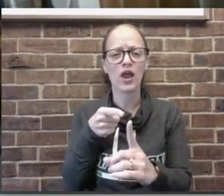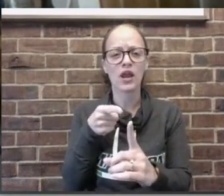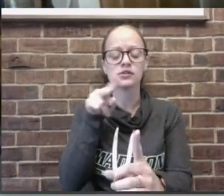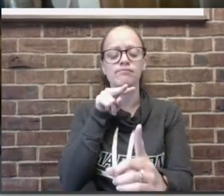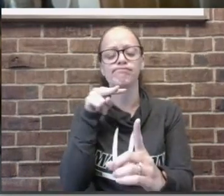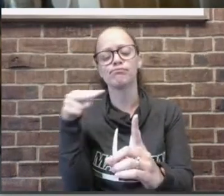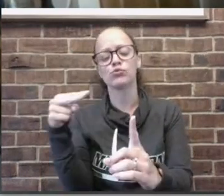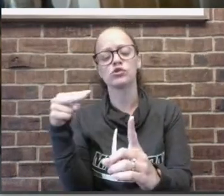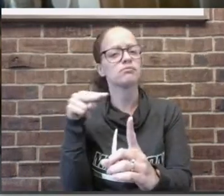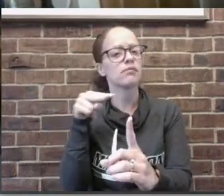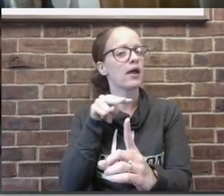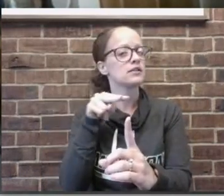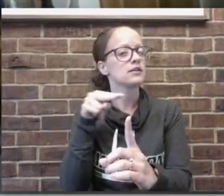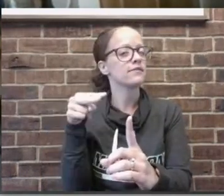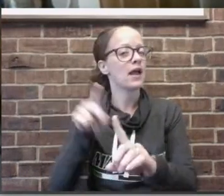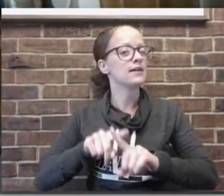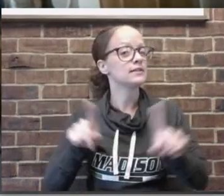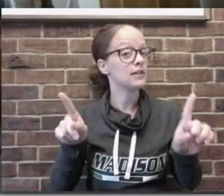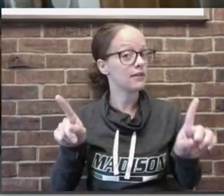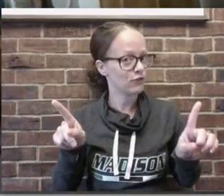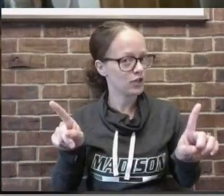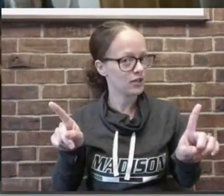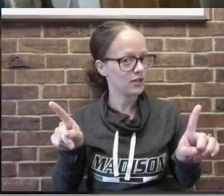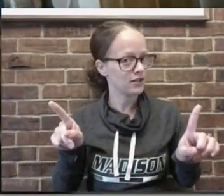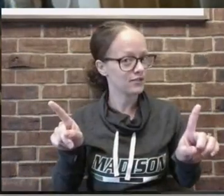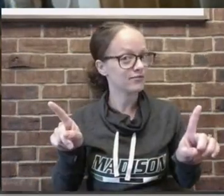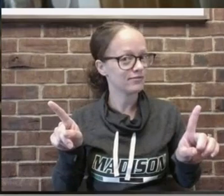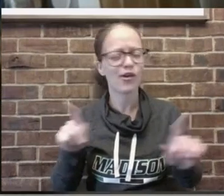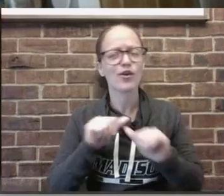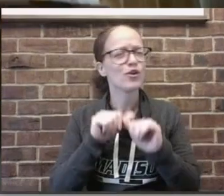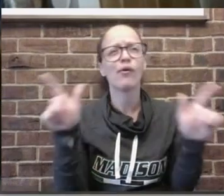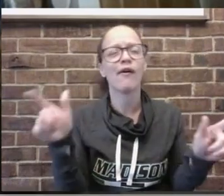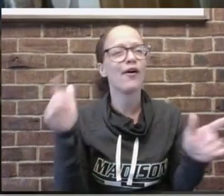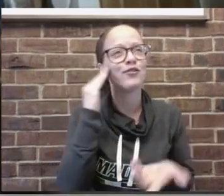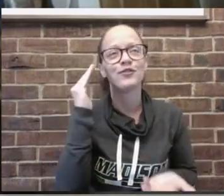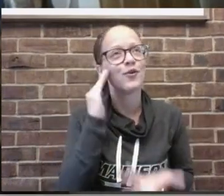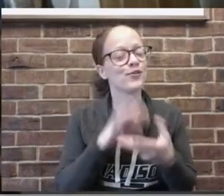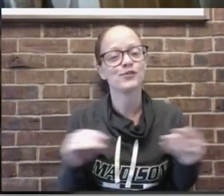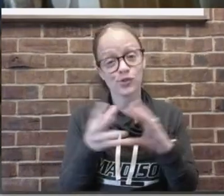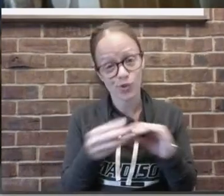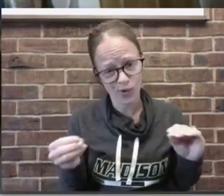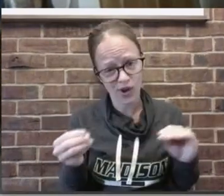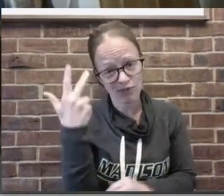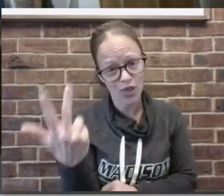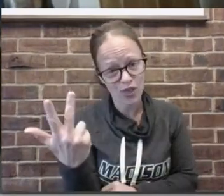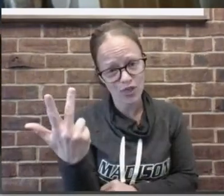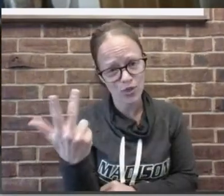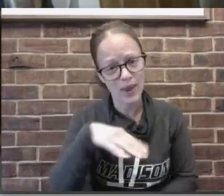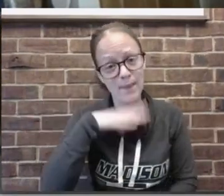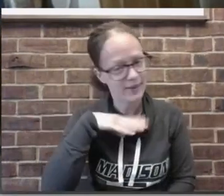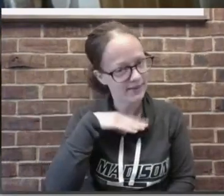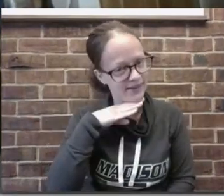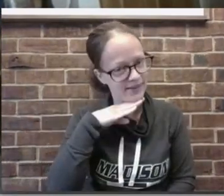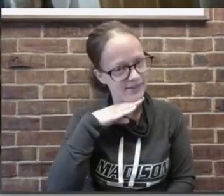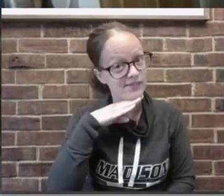pigs well this is told from a different point of view everybody knows the story of the three little pigs or at least they think they do